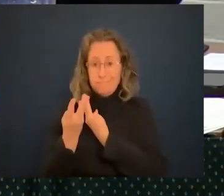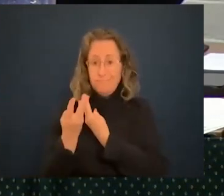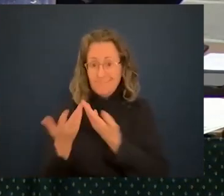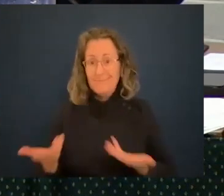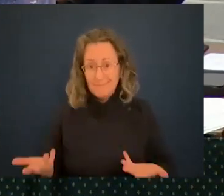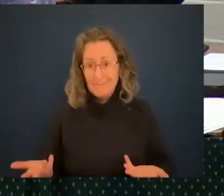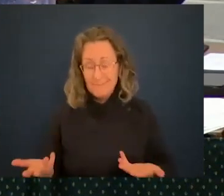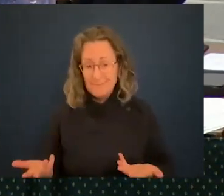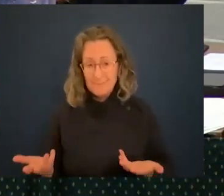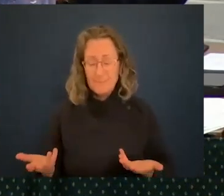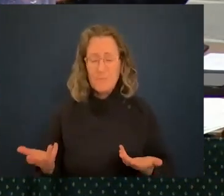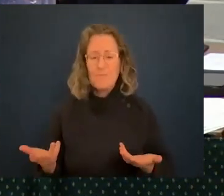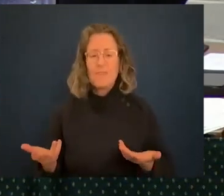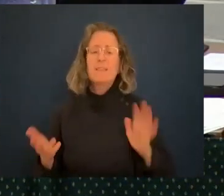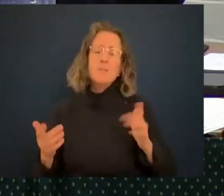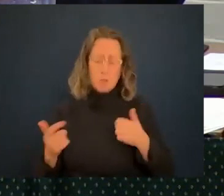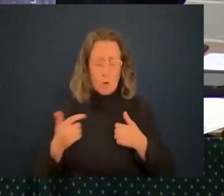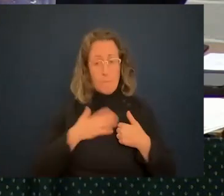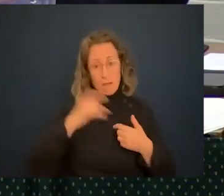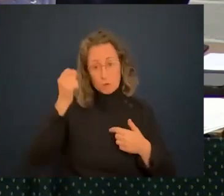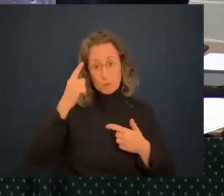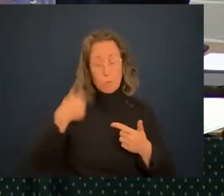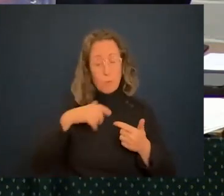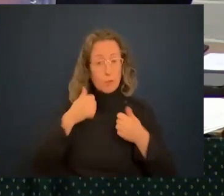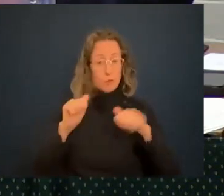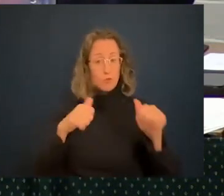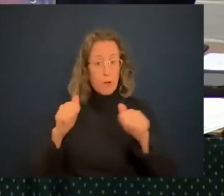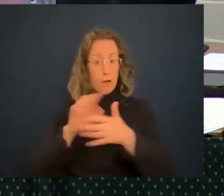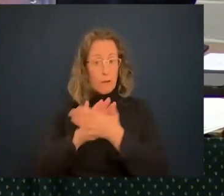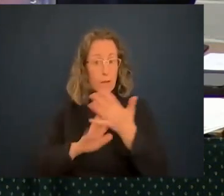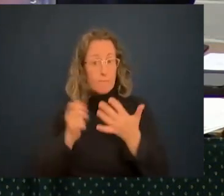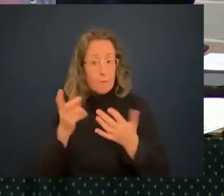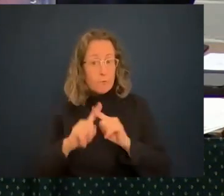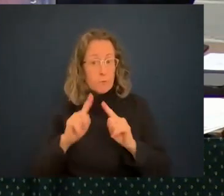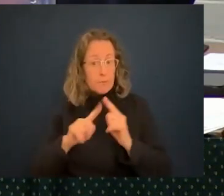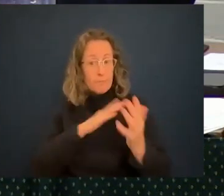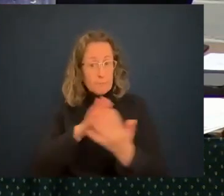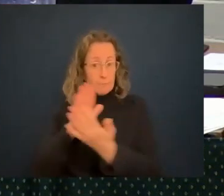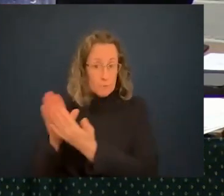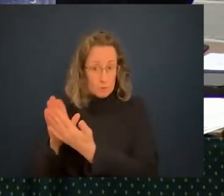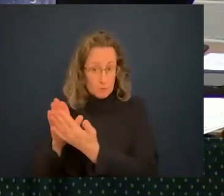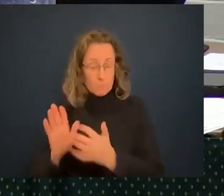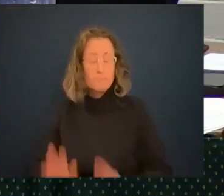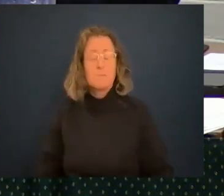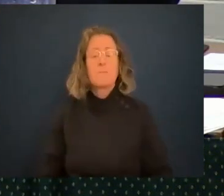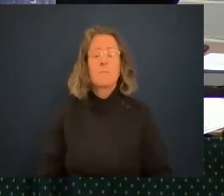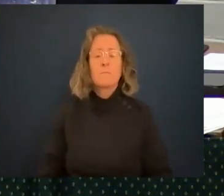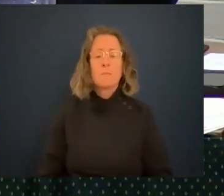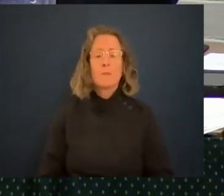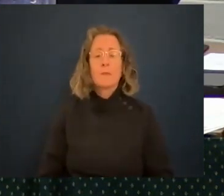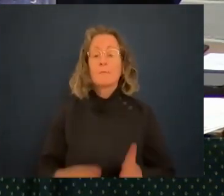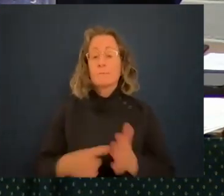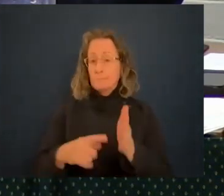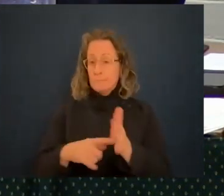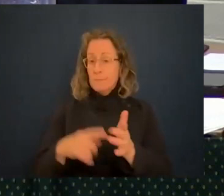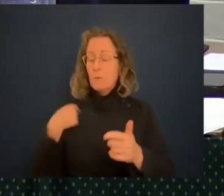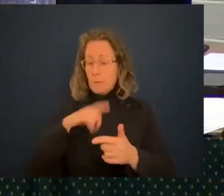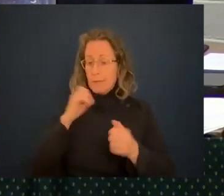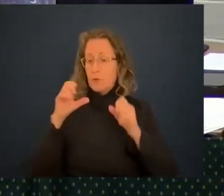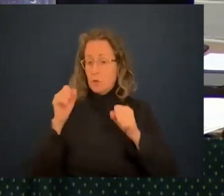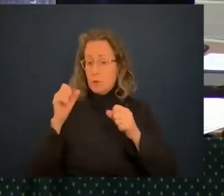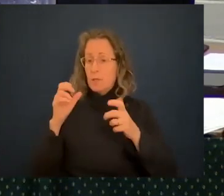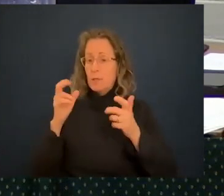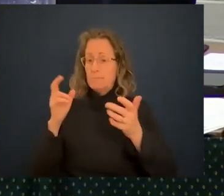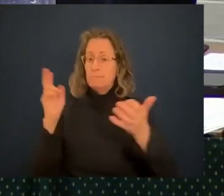try and do it a couple of ways right we could try and um seek a contractor to